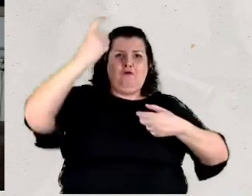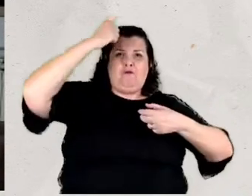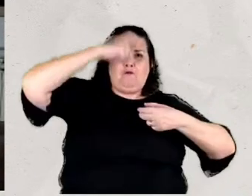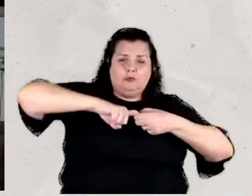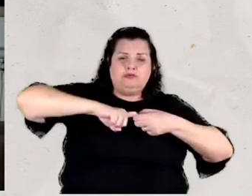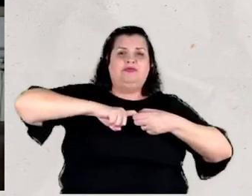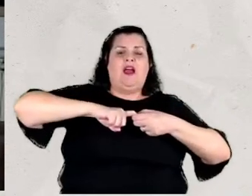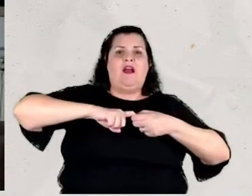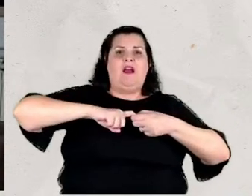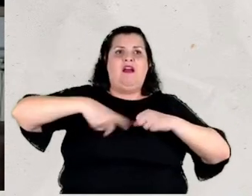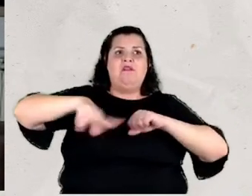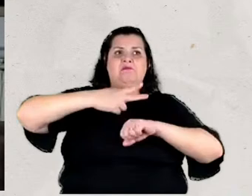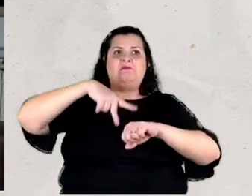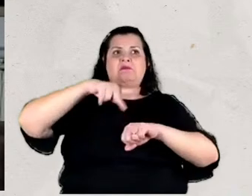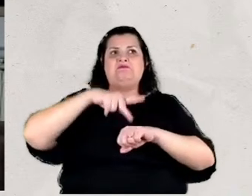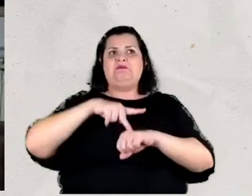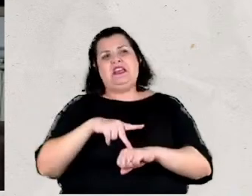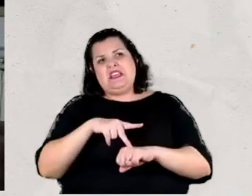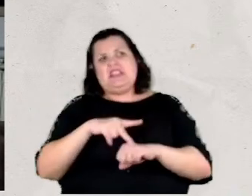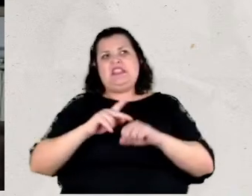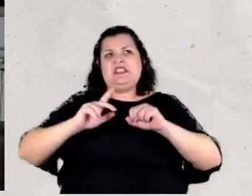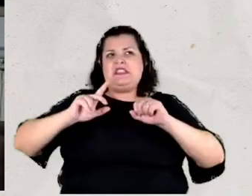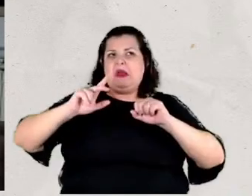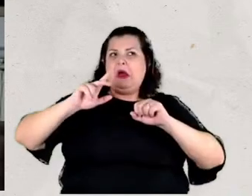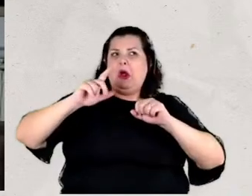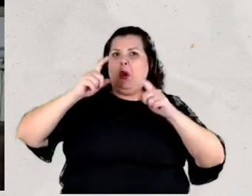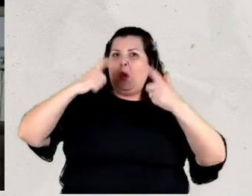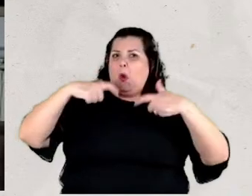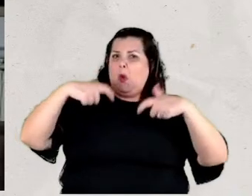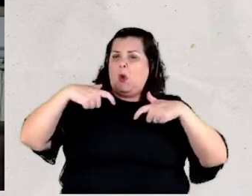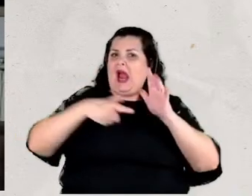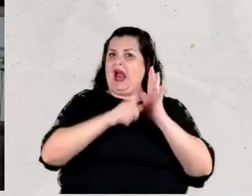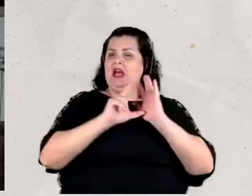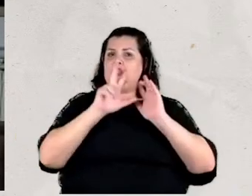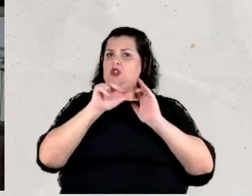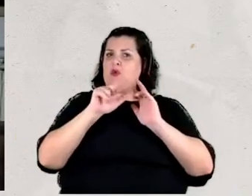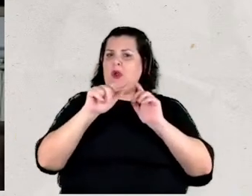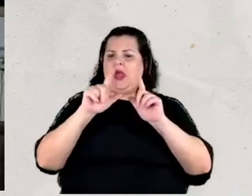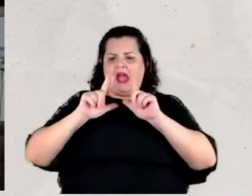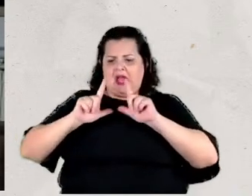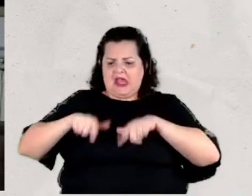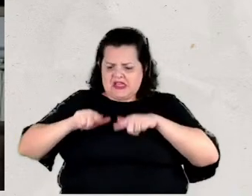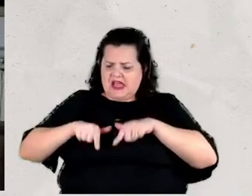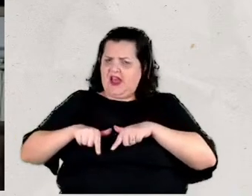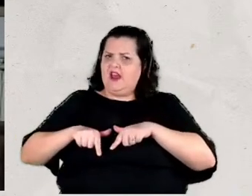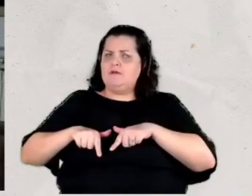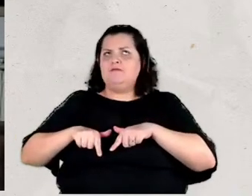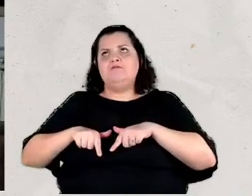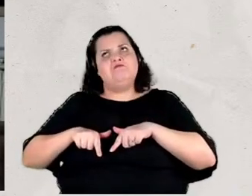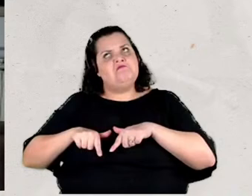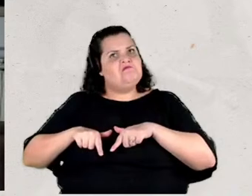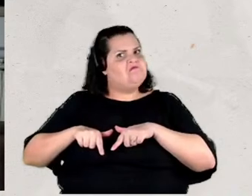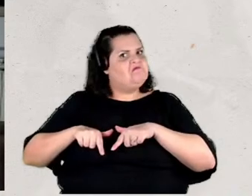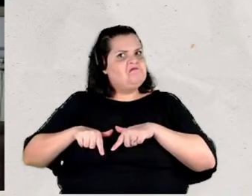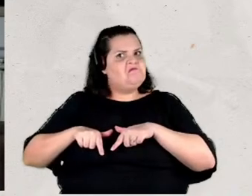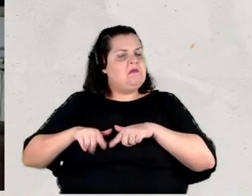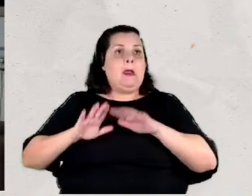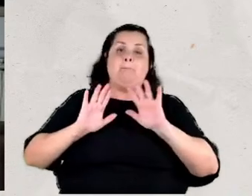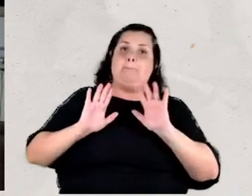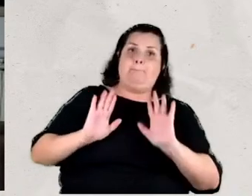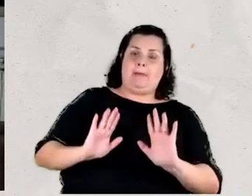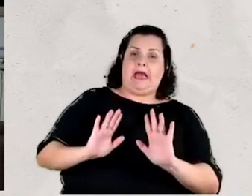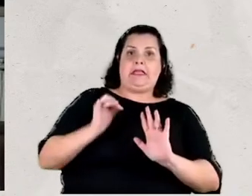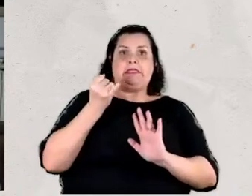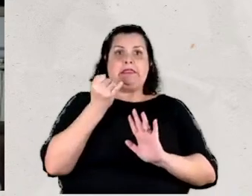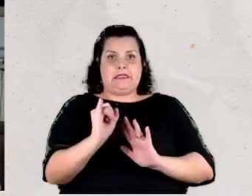Israel, but if there is a two-state solution, then of course the Palestinian state will absorb any Palestinians